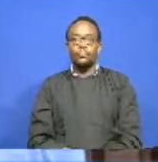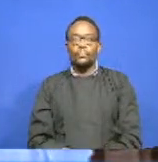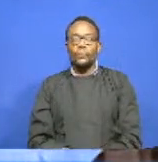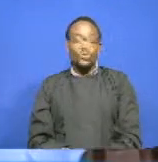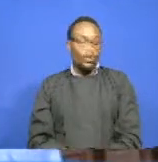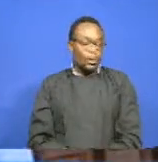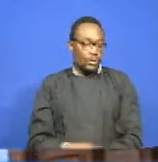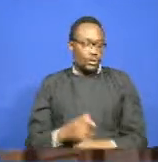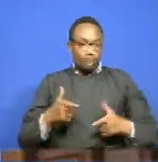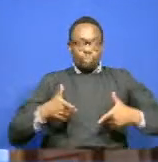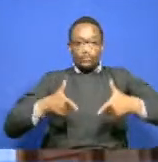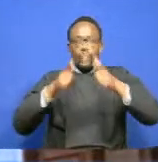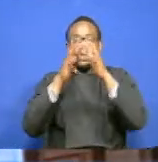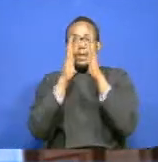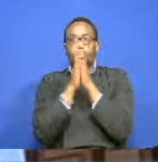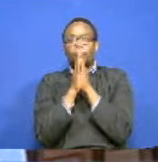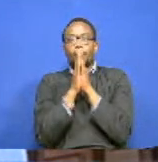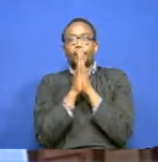Let us pray together.